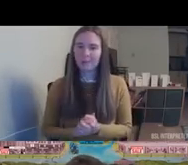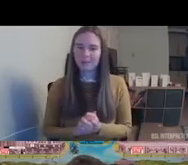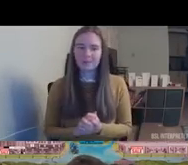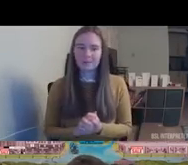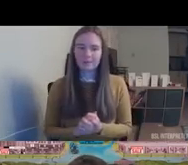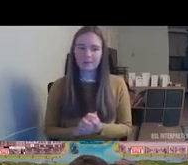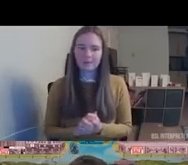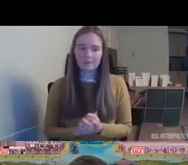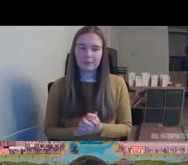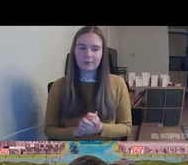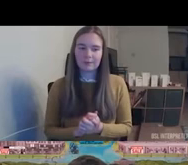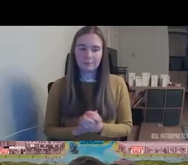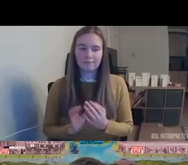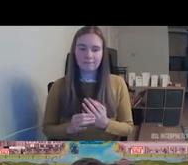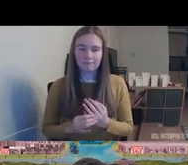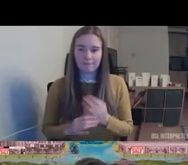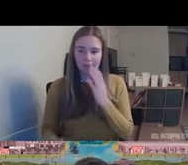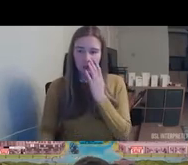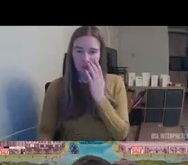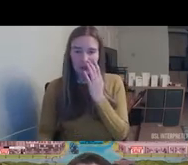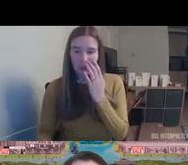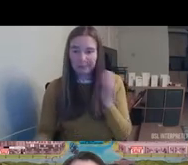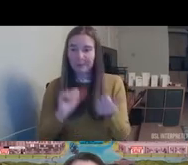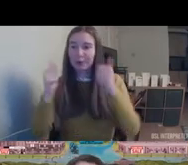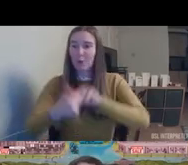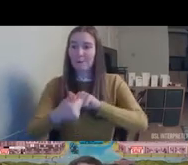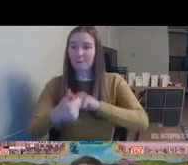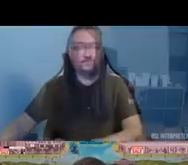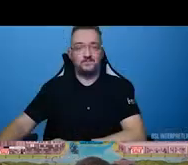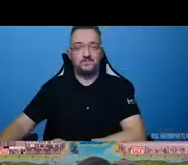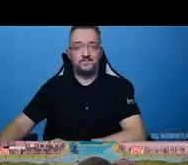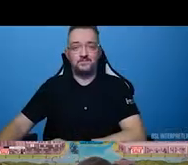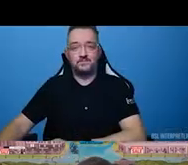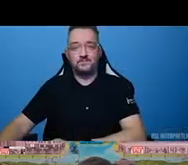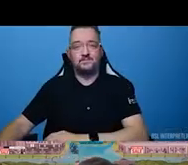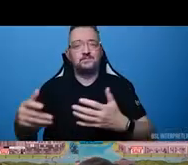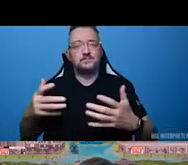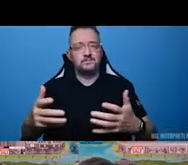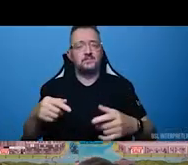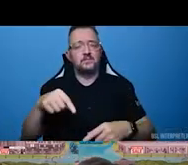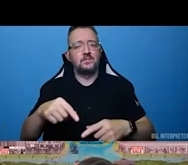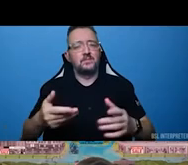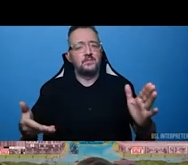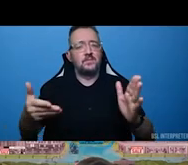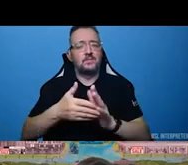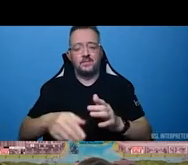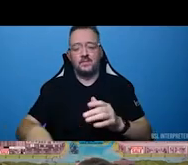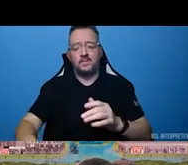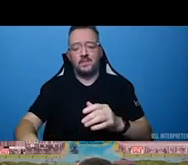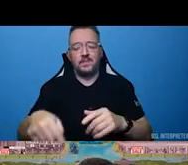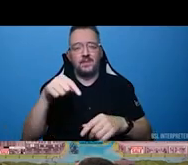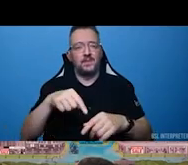So from there, you enter into the Ministry of Collective Data. And in addition to existing kind of